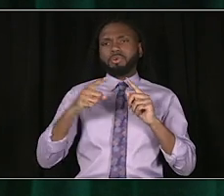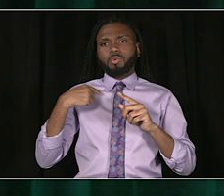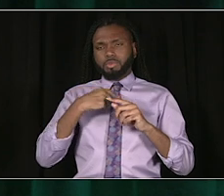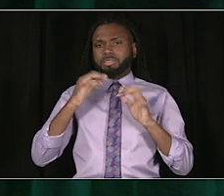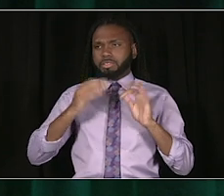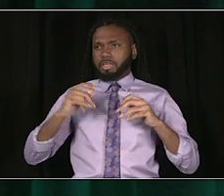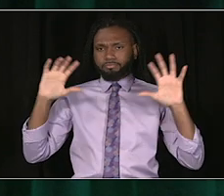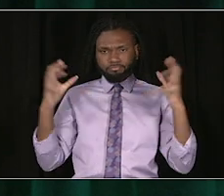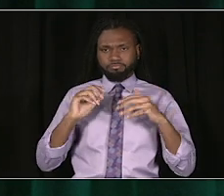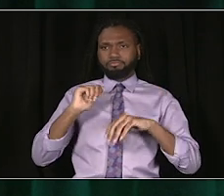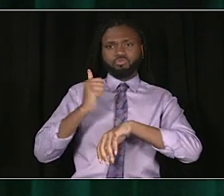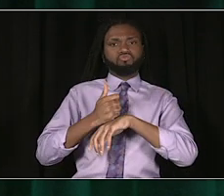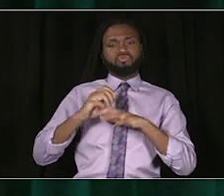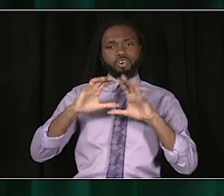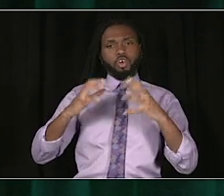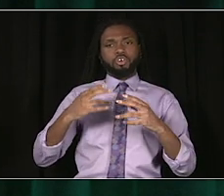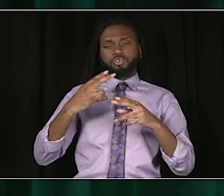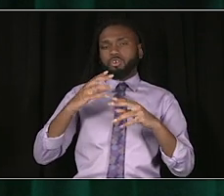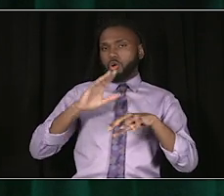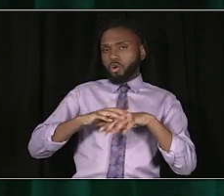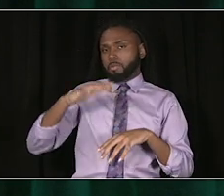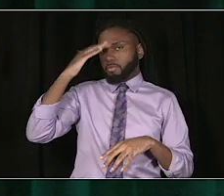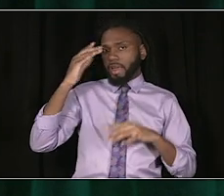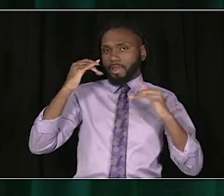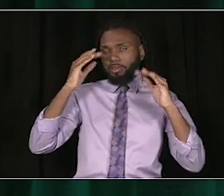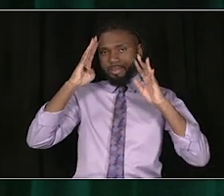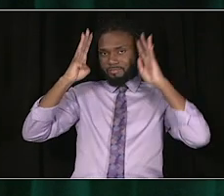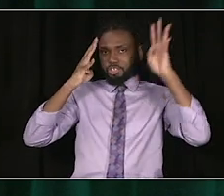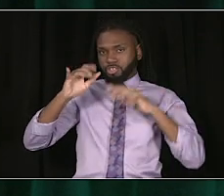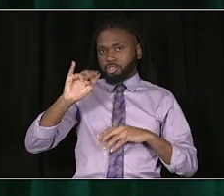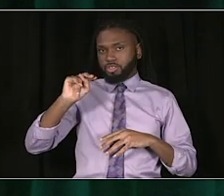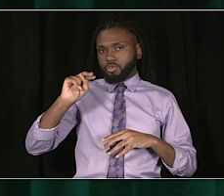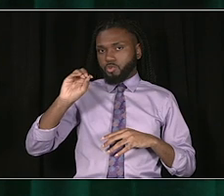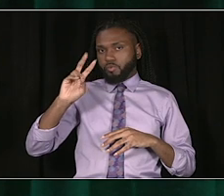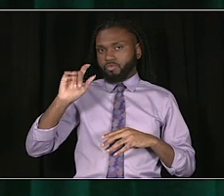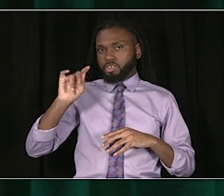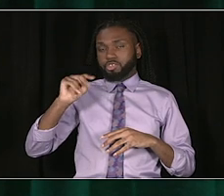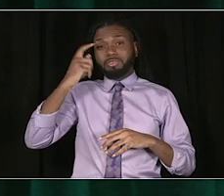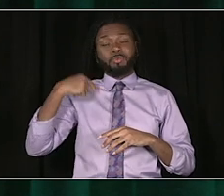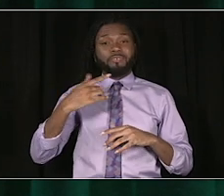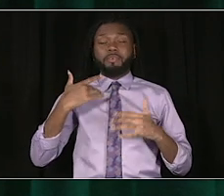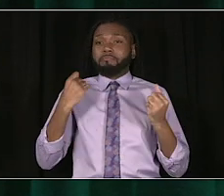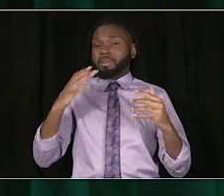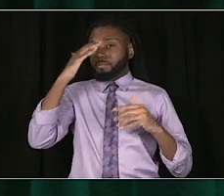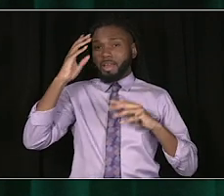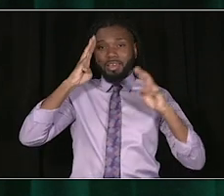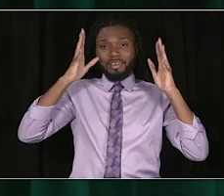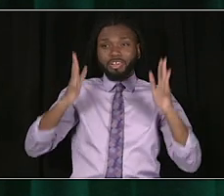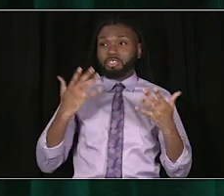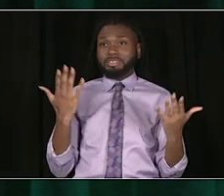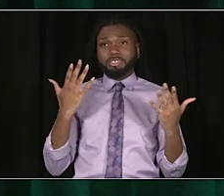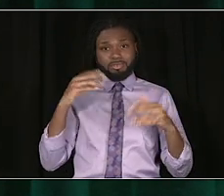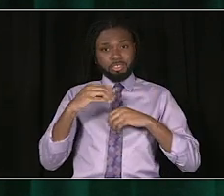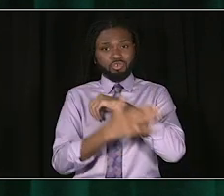caucus, the Caucus on Black Innovation, because we believe that there are so many Black innovators that are out there in this country that are not